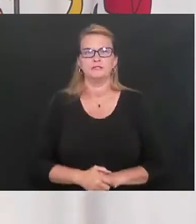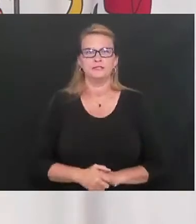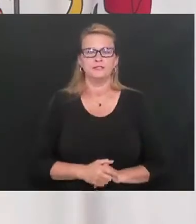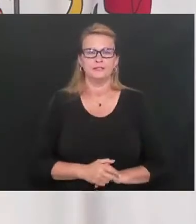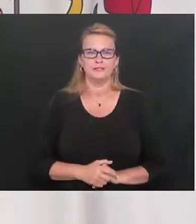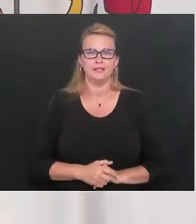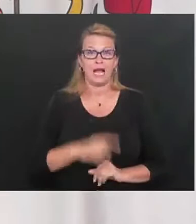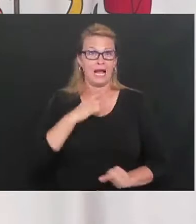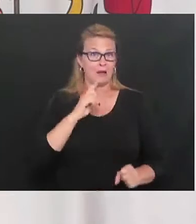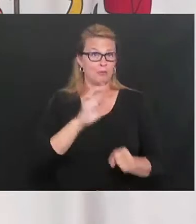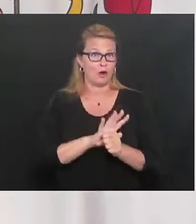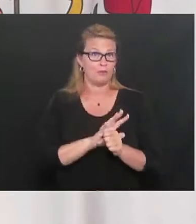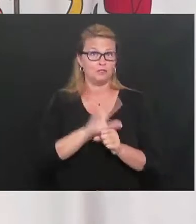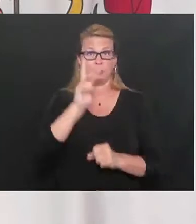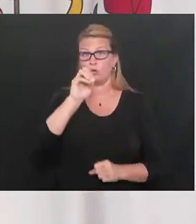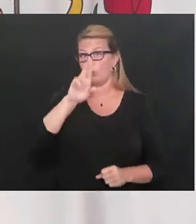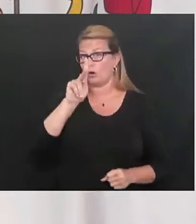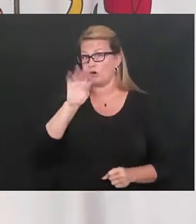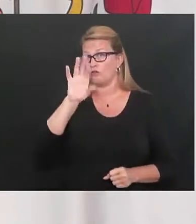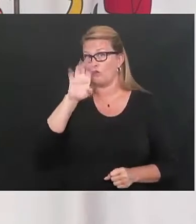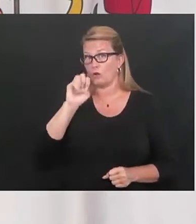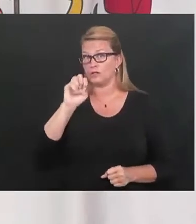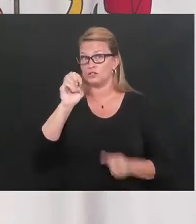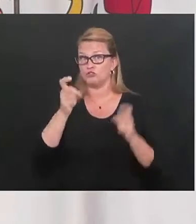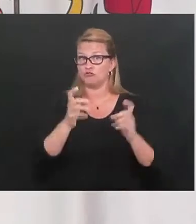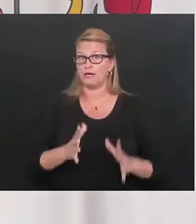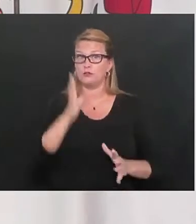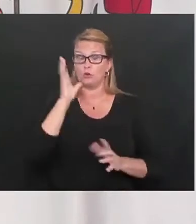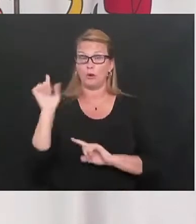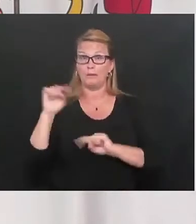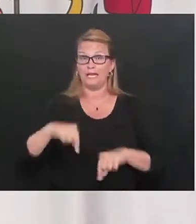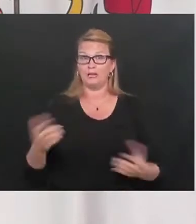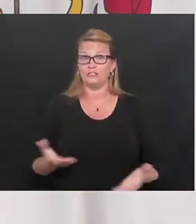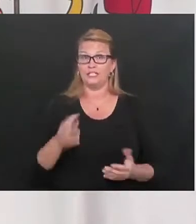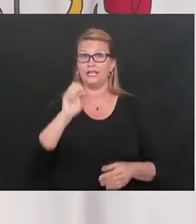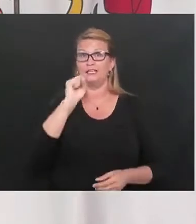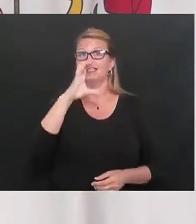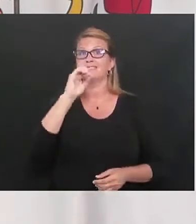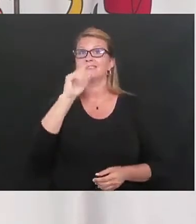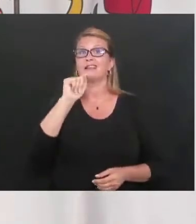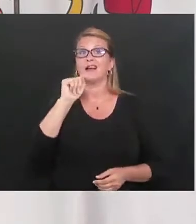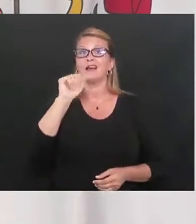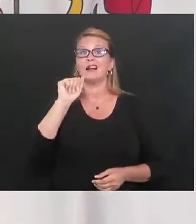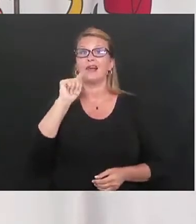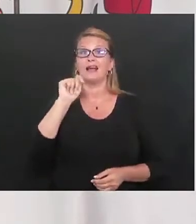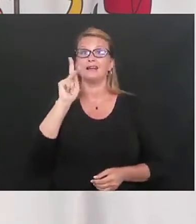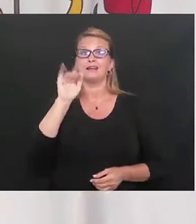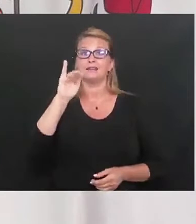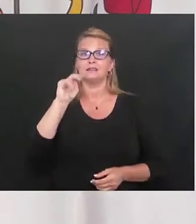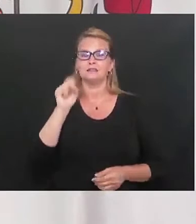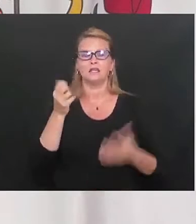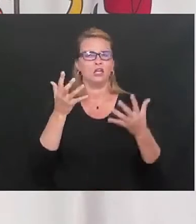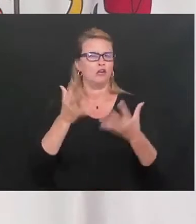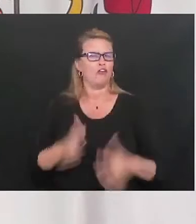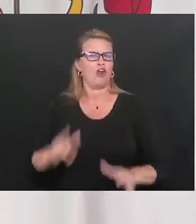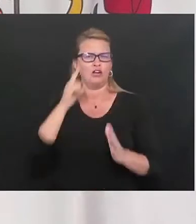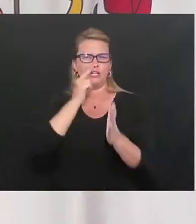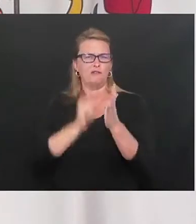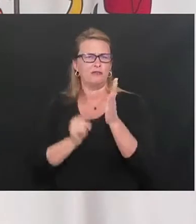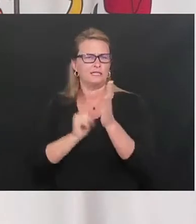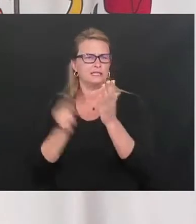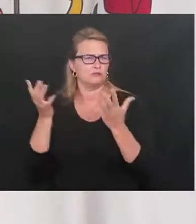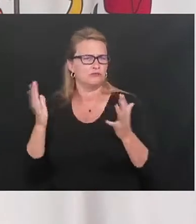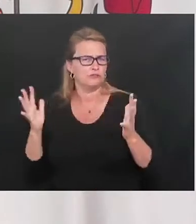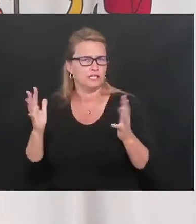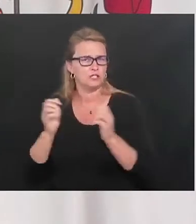that Workforce Director Scott Atkins would be on with us today. He's on. They have concluded the investigation of the